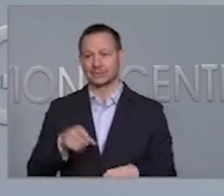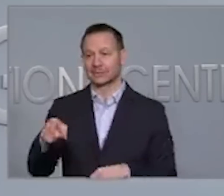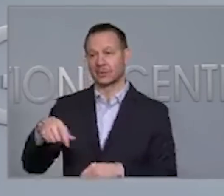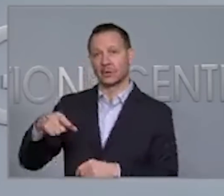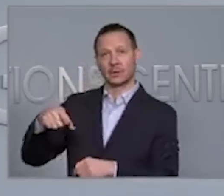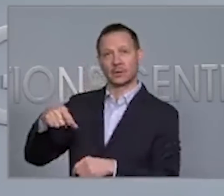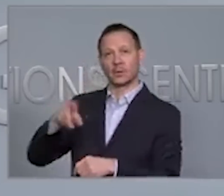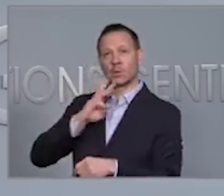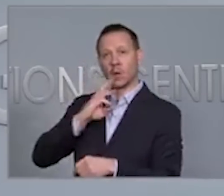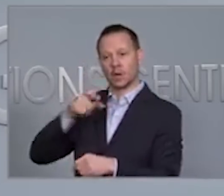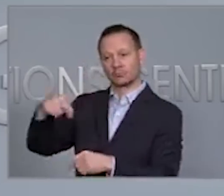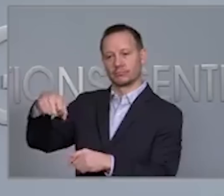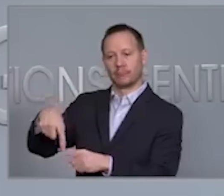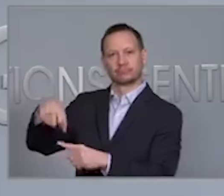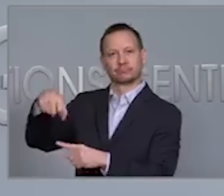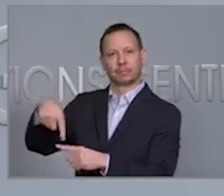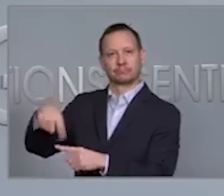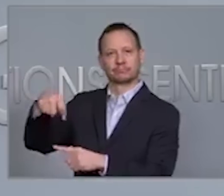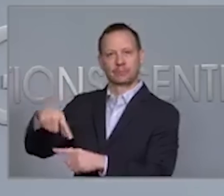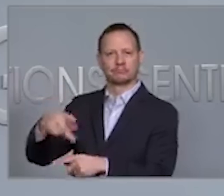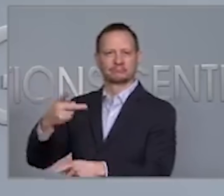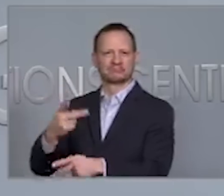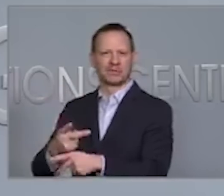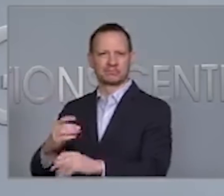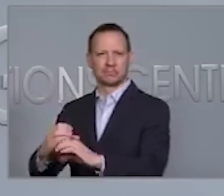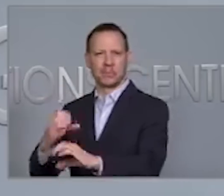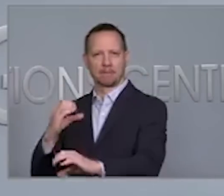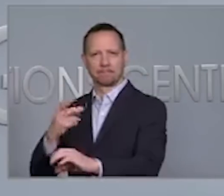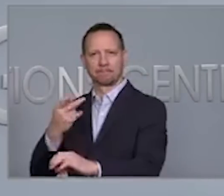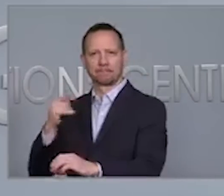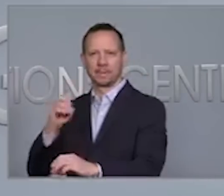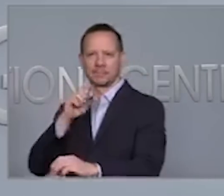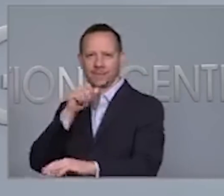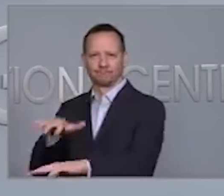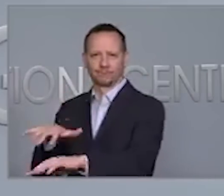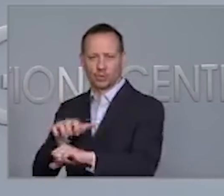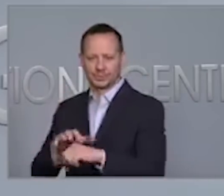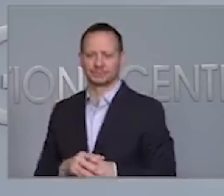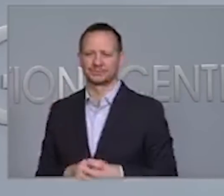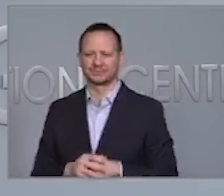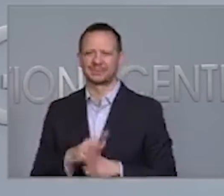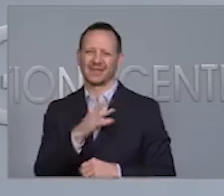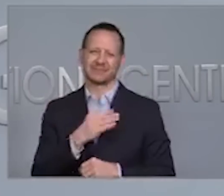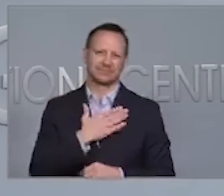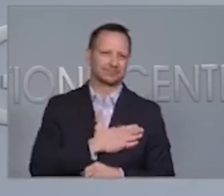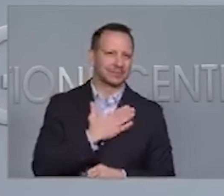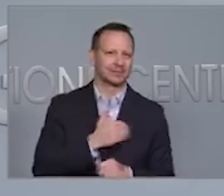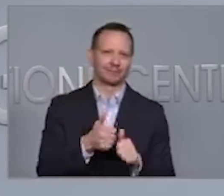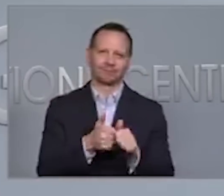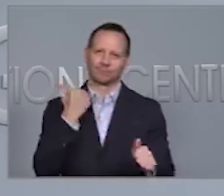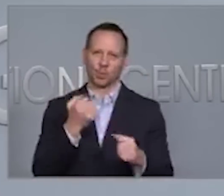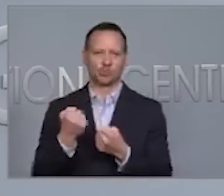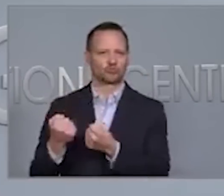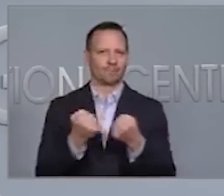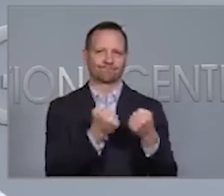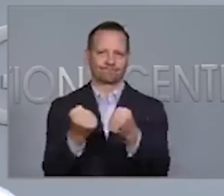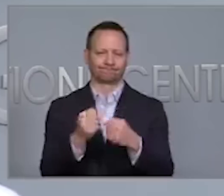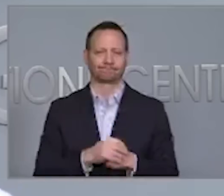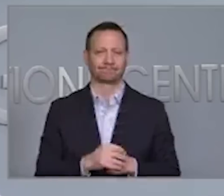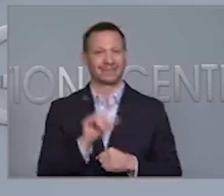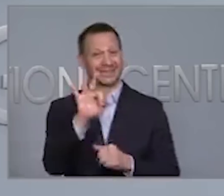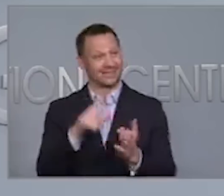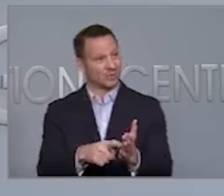snowy and icy areas, please just stay off the roads if you can at all help it. If you have to be on the road, store